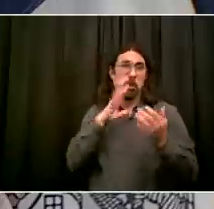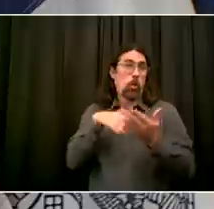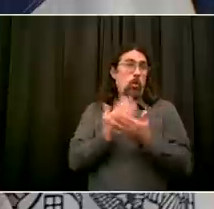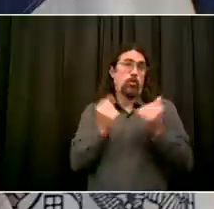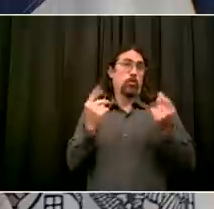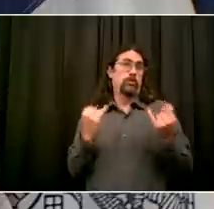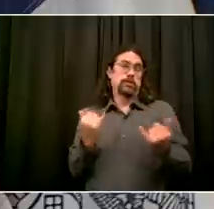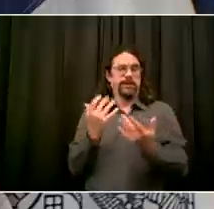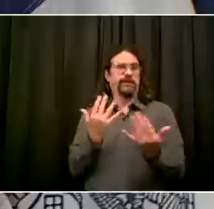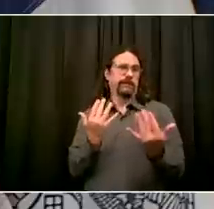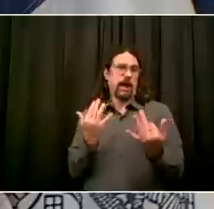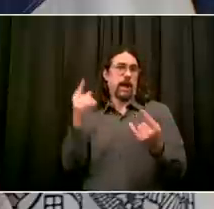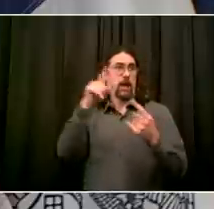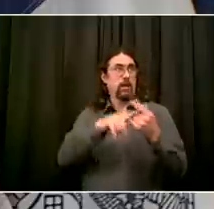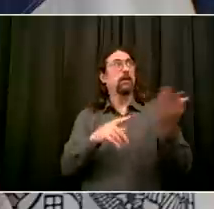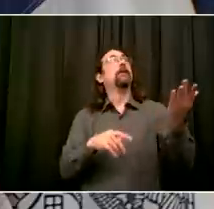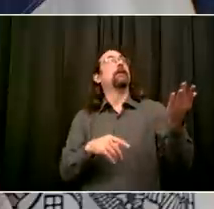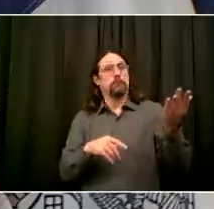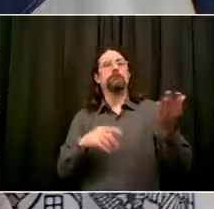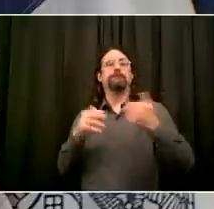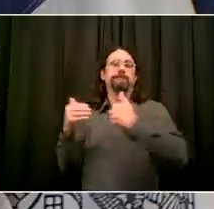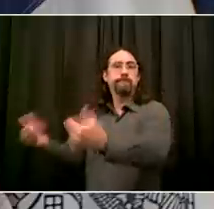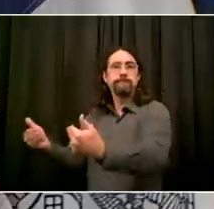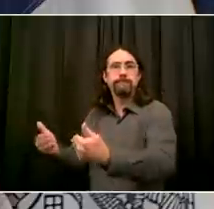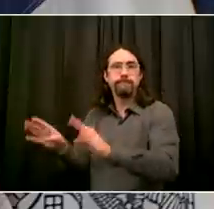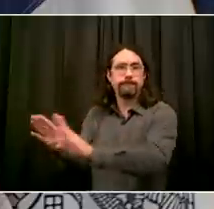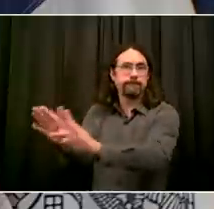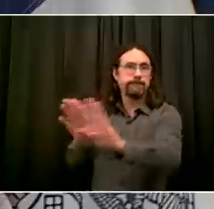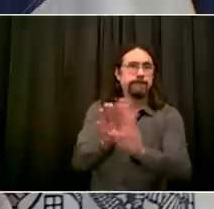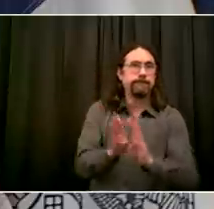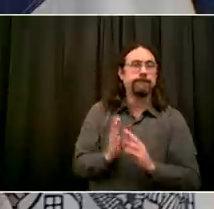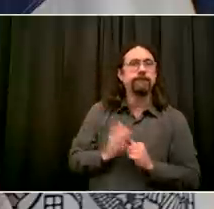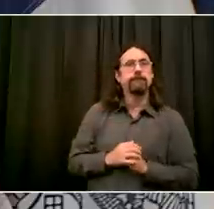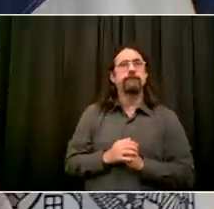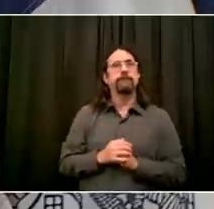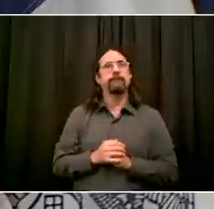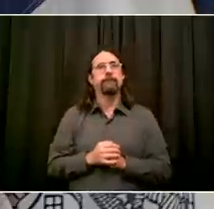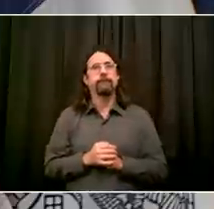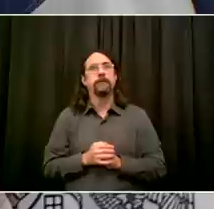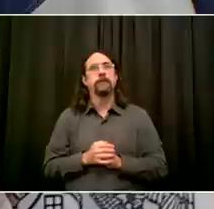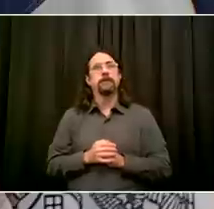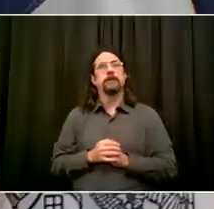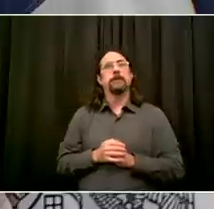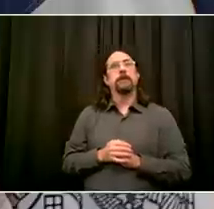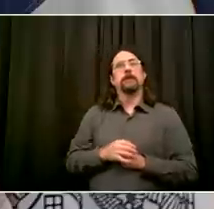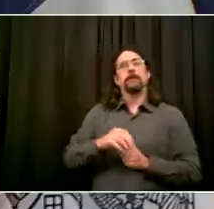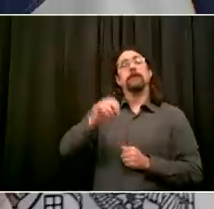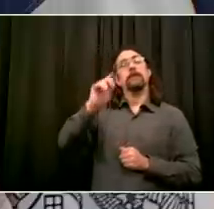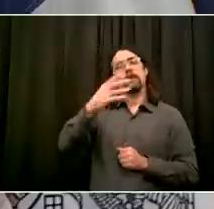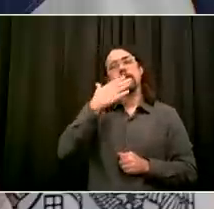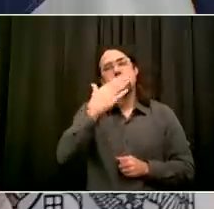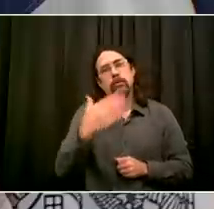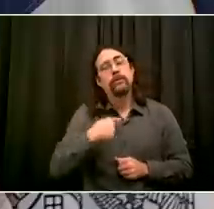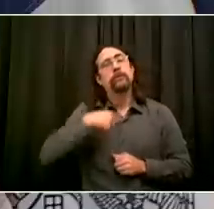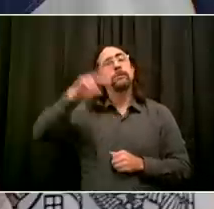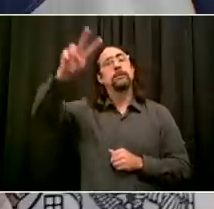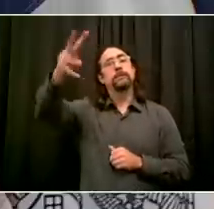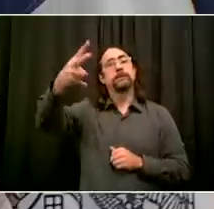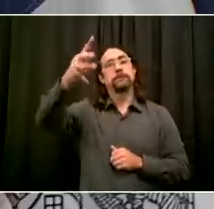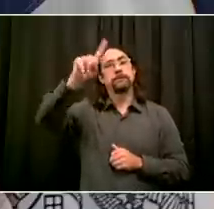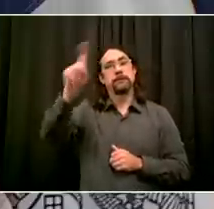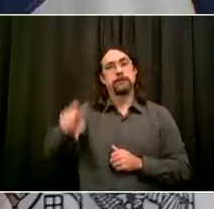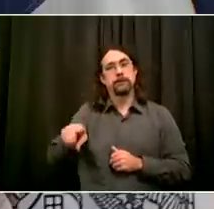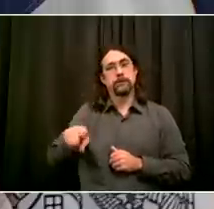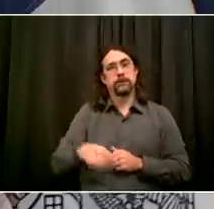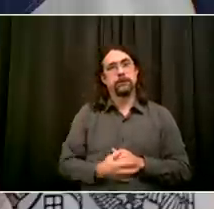Oh, thank you. So what kind of outreach is being done now? Because I know last night you were asked that this is a pretty confusing situation.